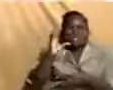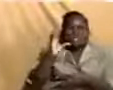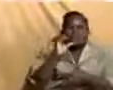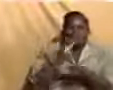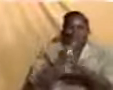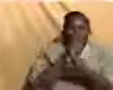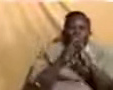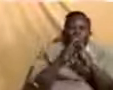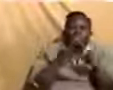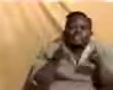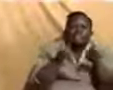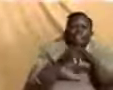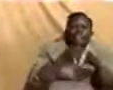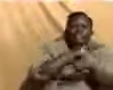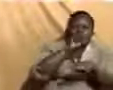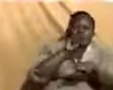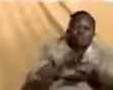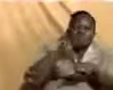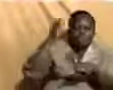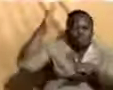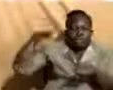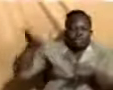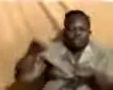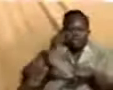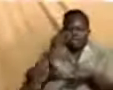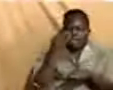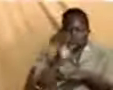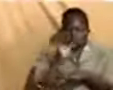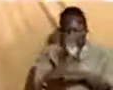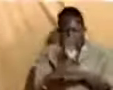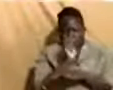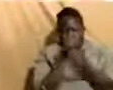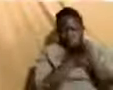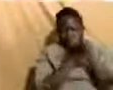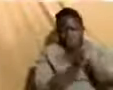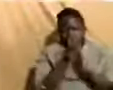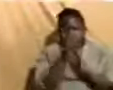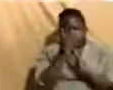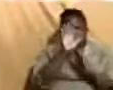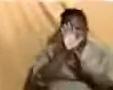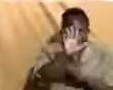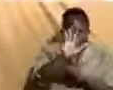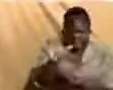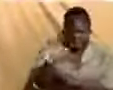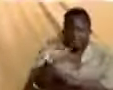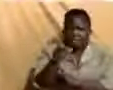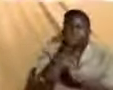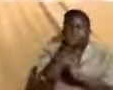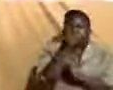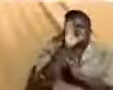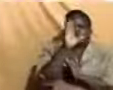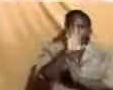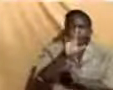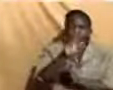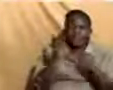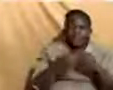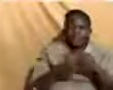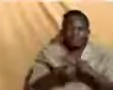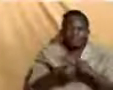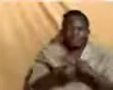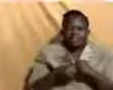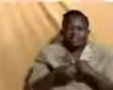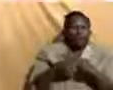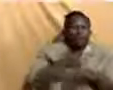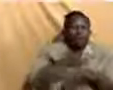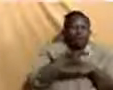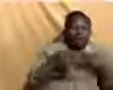Parliament. If you look at Article 255, 256, and 257, it is extremely clear and